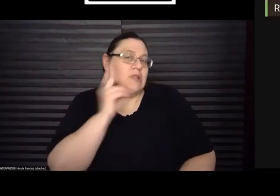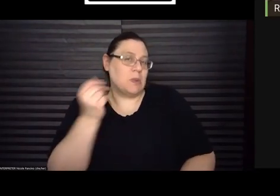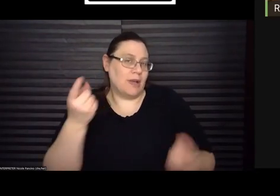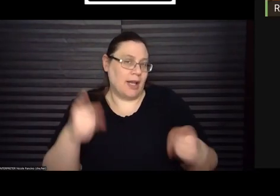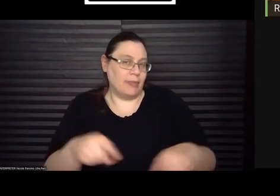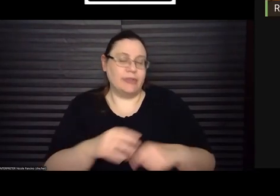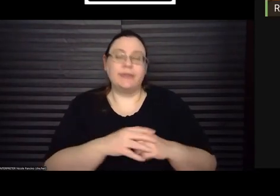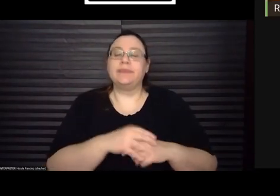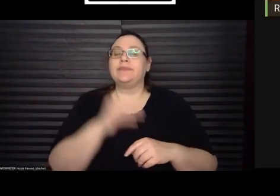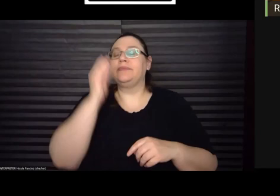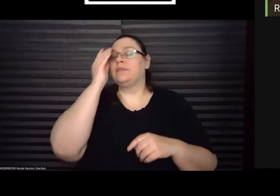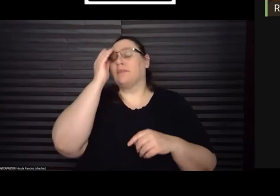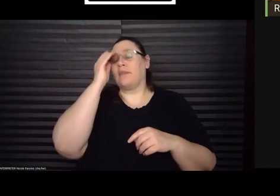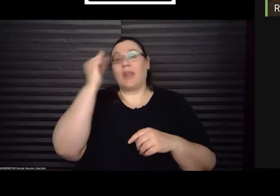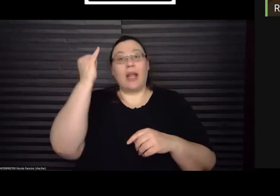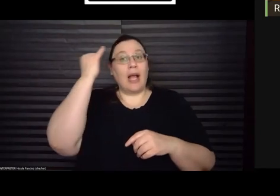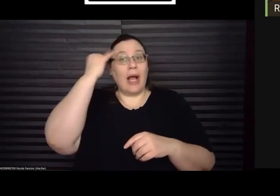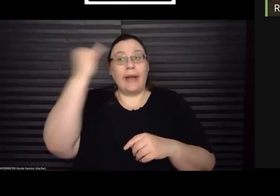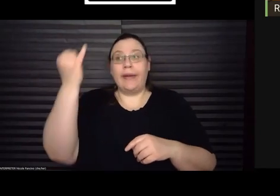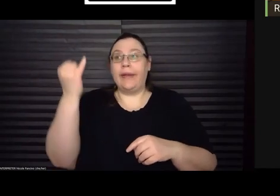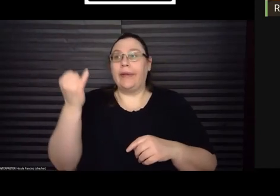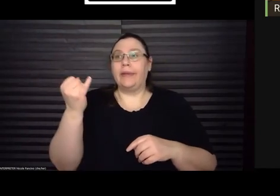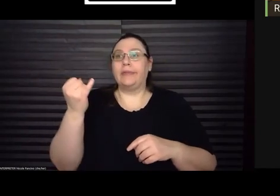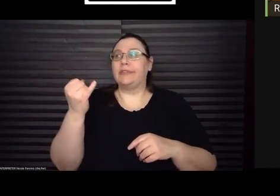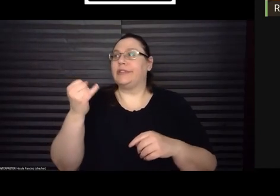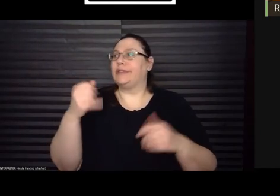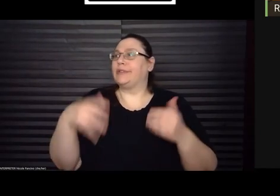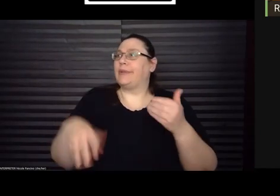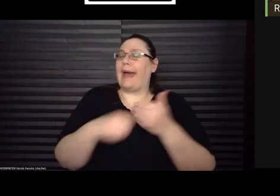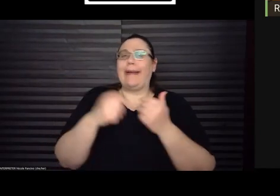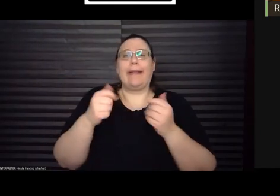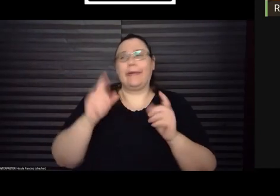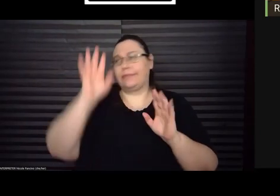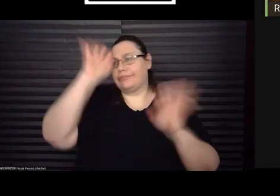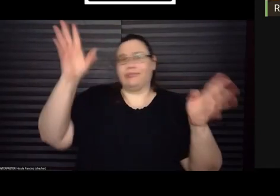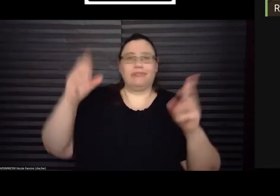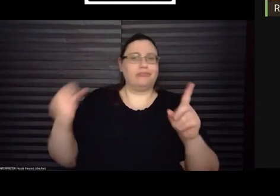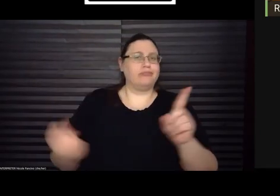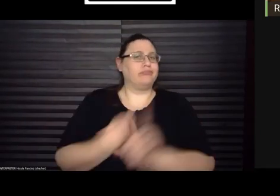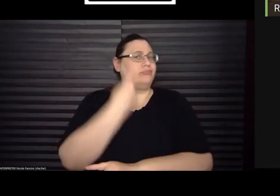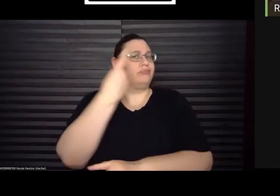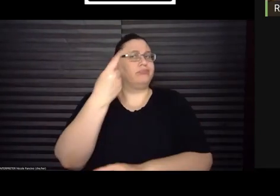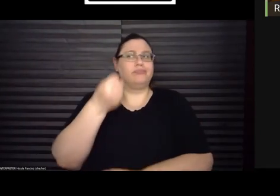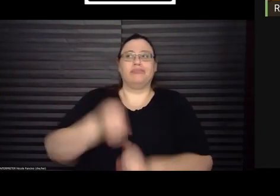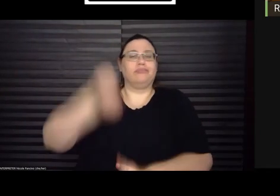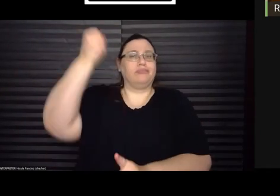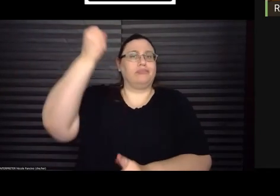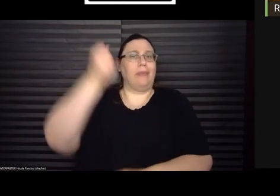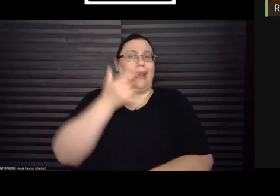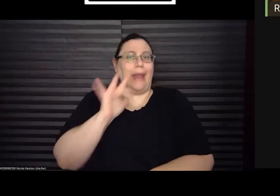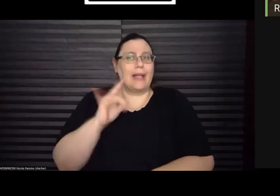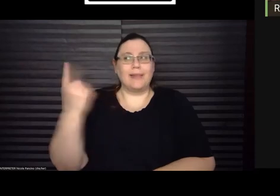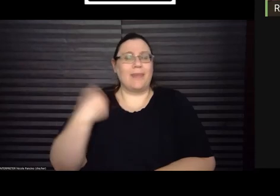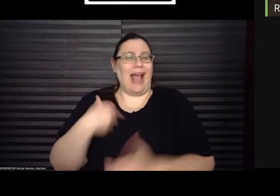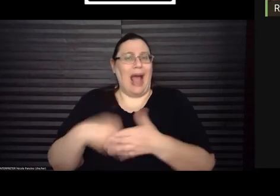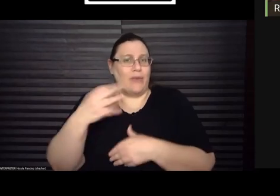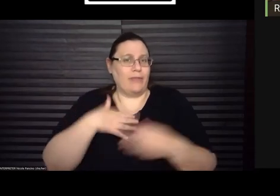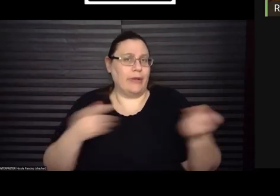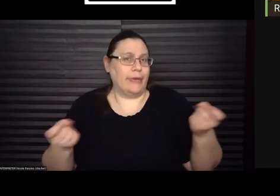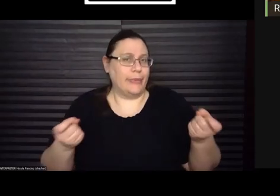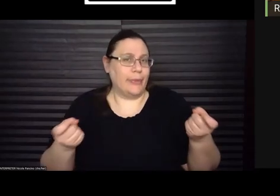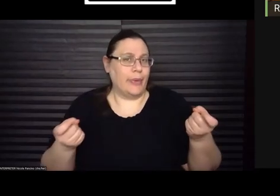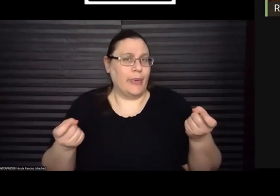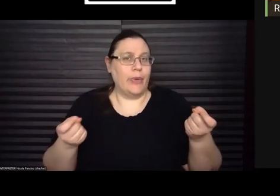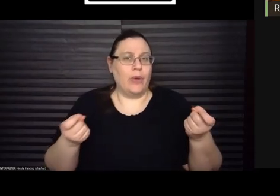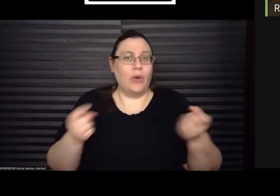would happen, right? And the idea was just kind of to introduce a little bit of randomness and serendipity, you know, something that I couldn't control